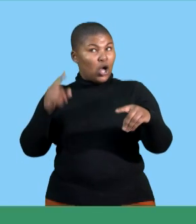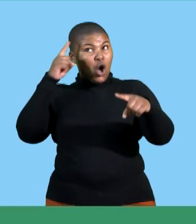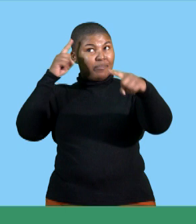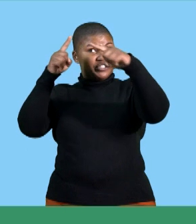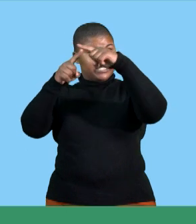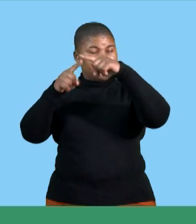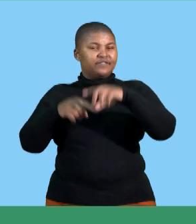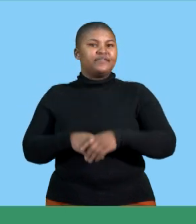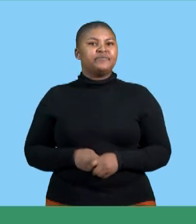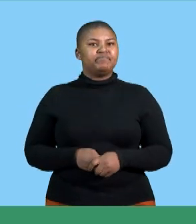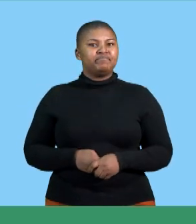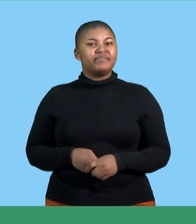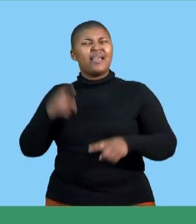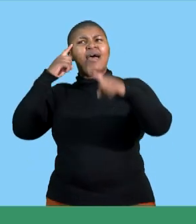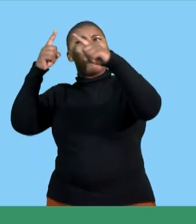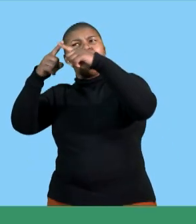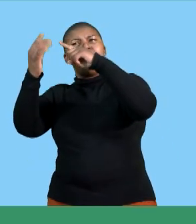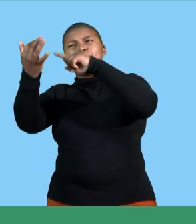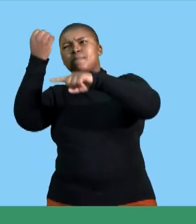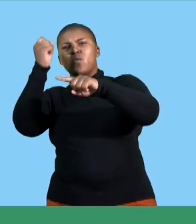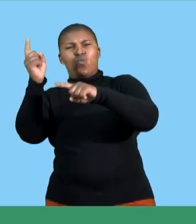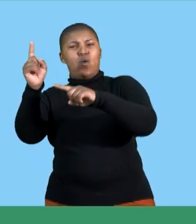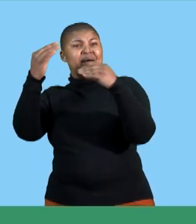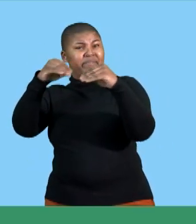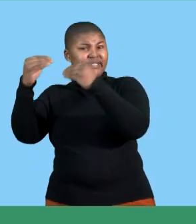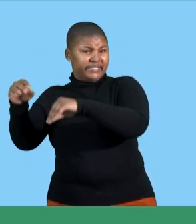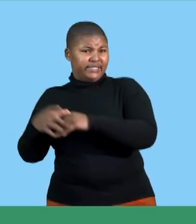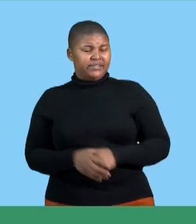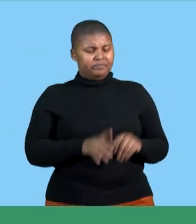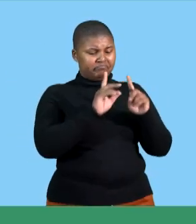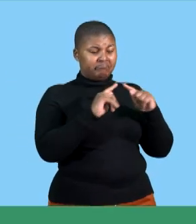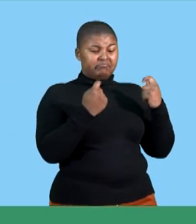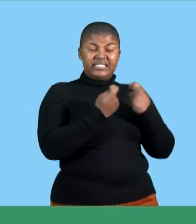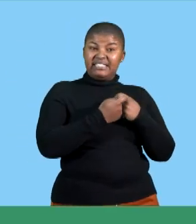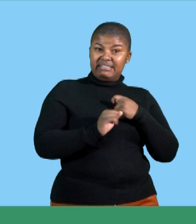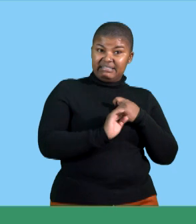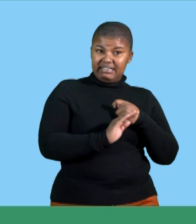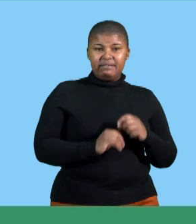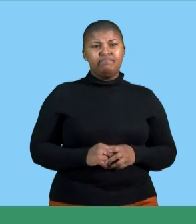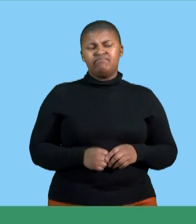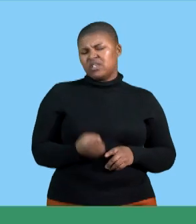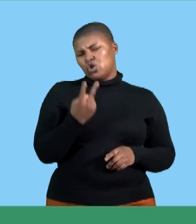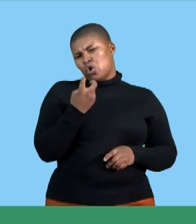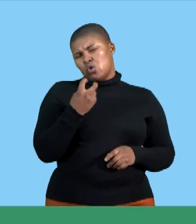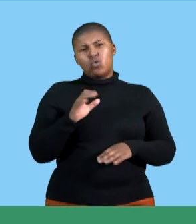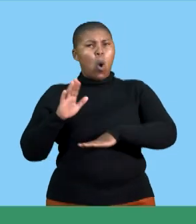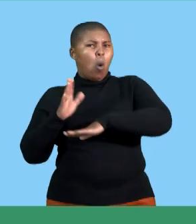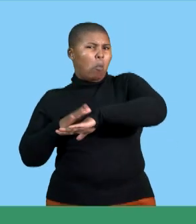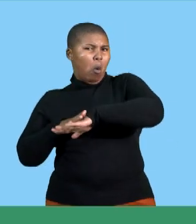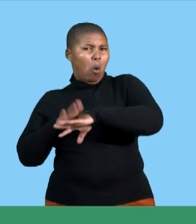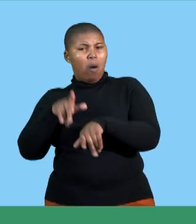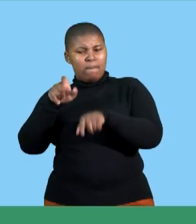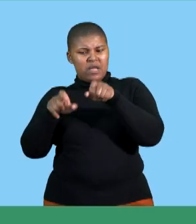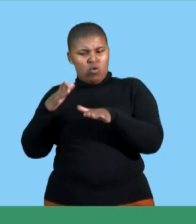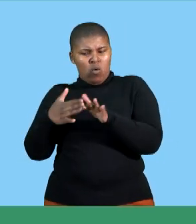goals of a business. We have a team, which consists of 2 or more people who work together in a business to achieve